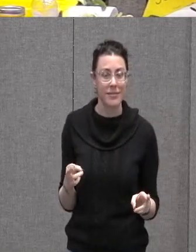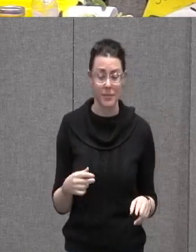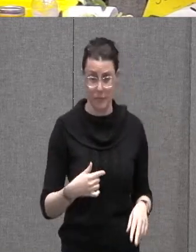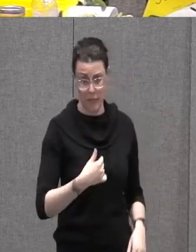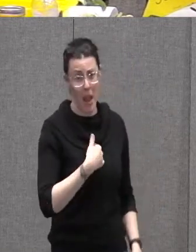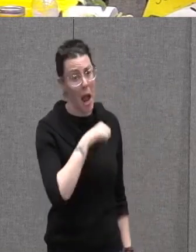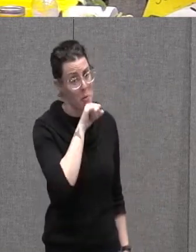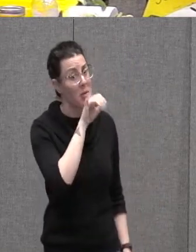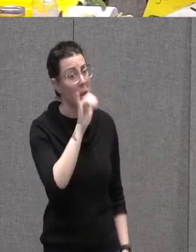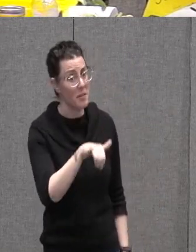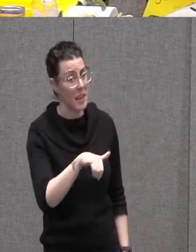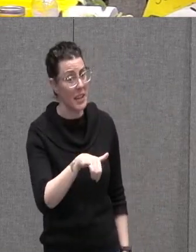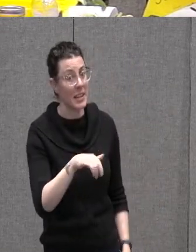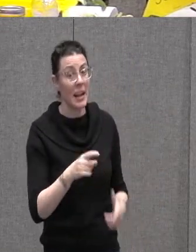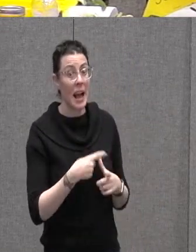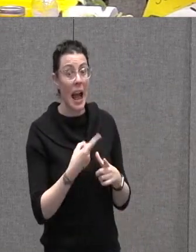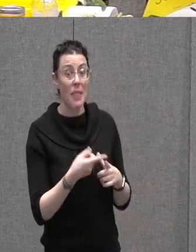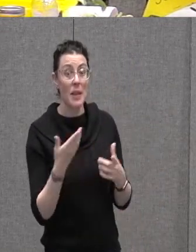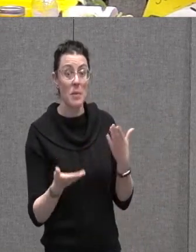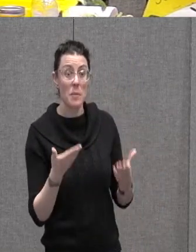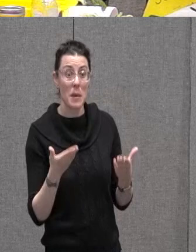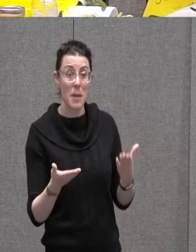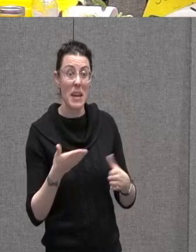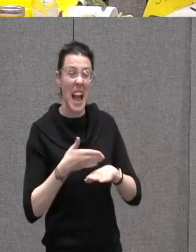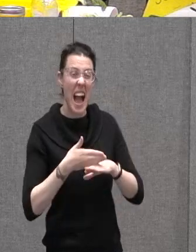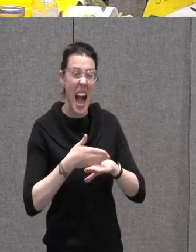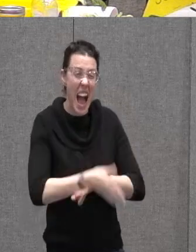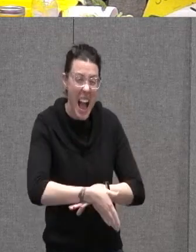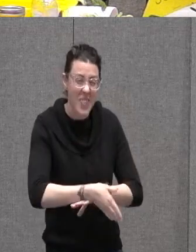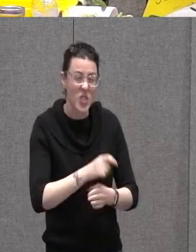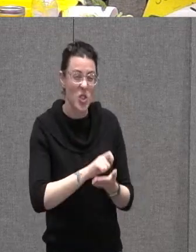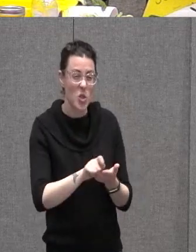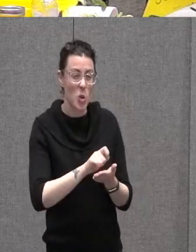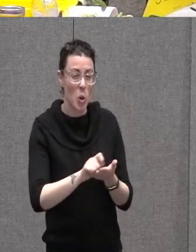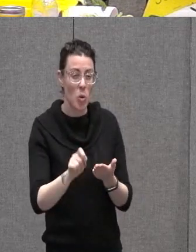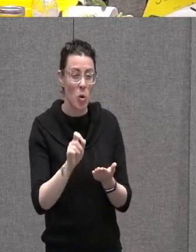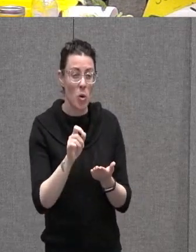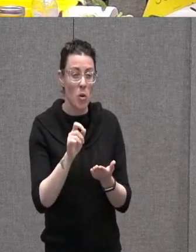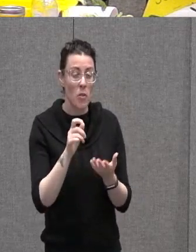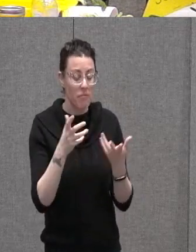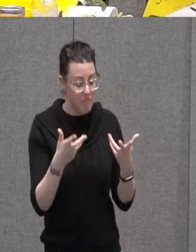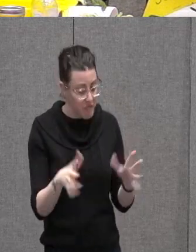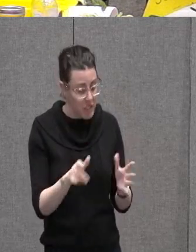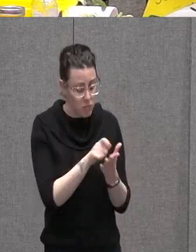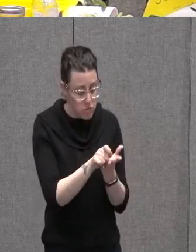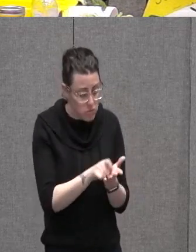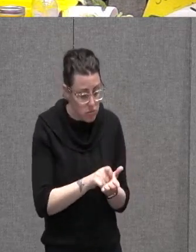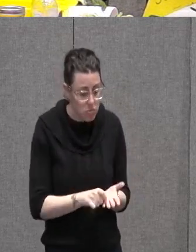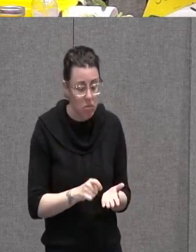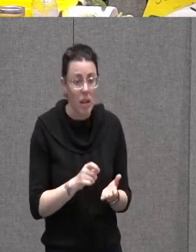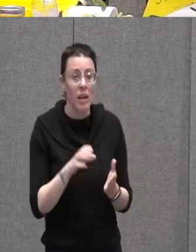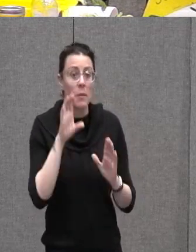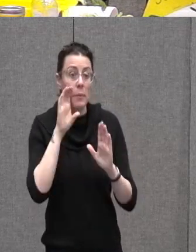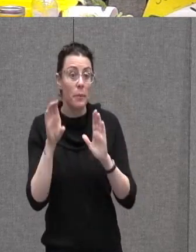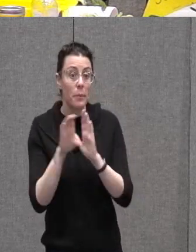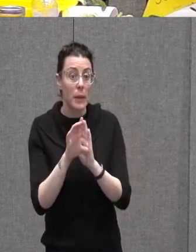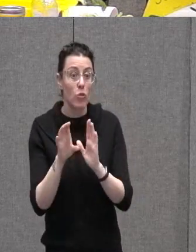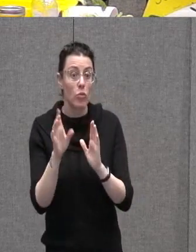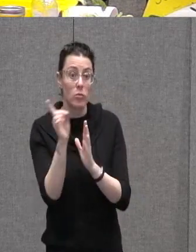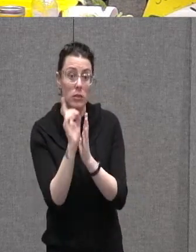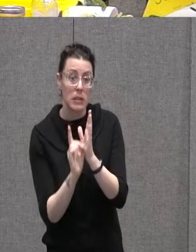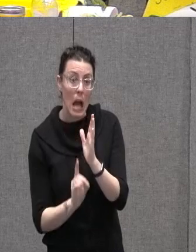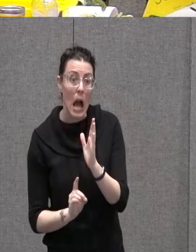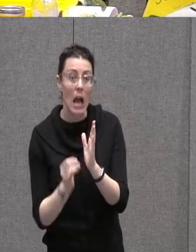home could do is maybe after they've put their journal together and they have their design drawn and they've shared it with someone and then they've improved